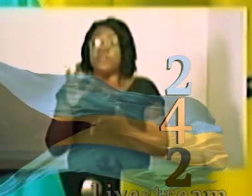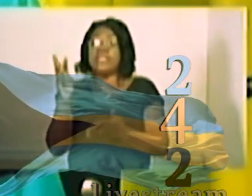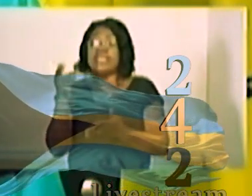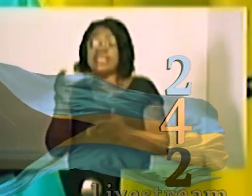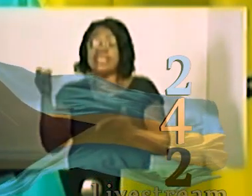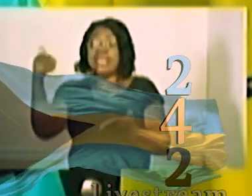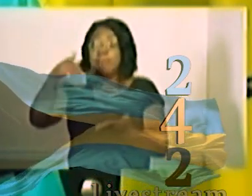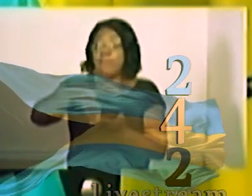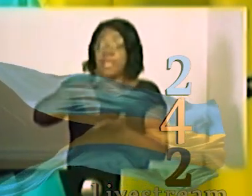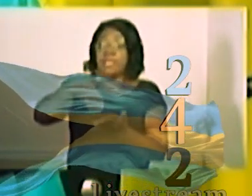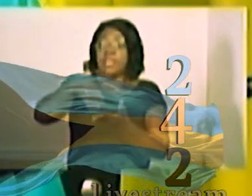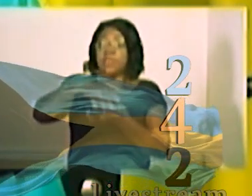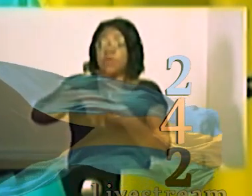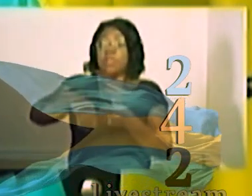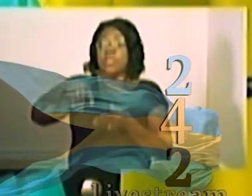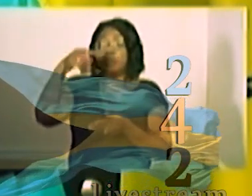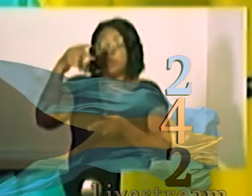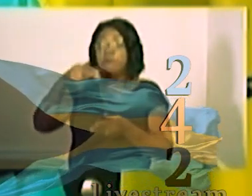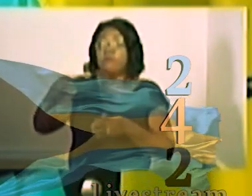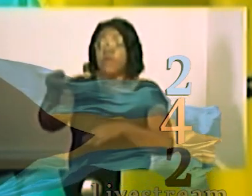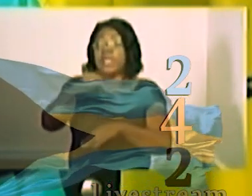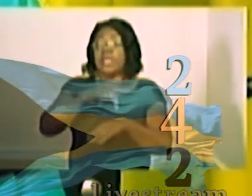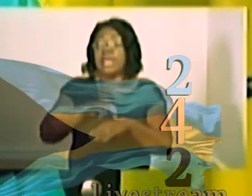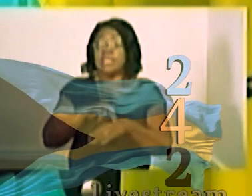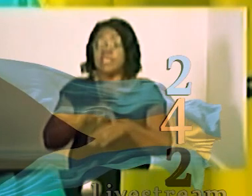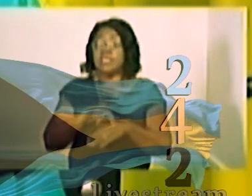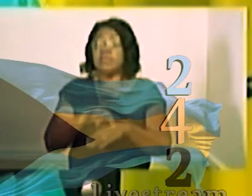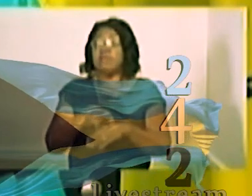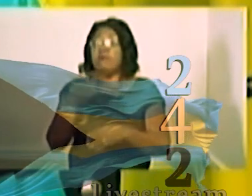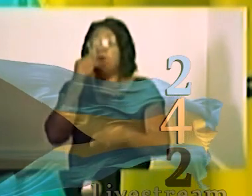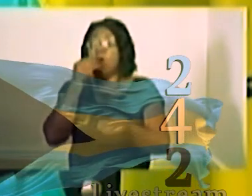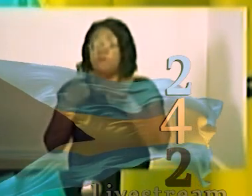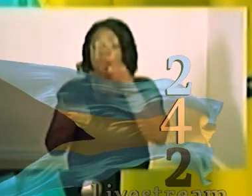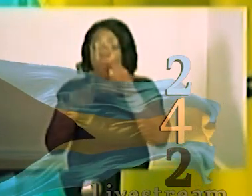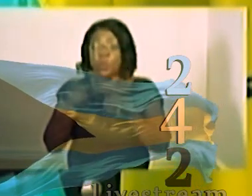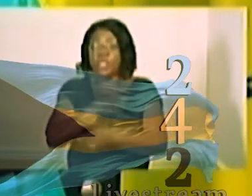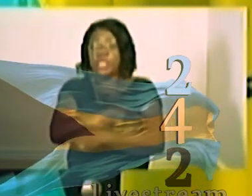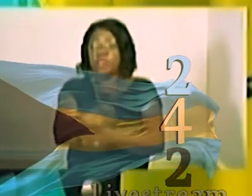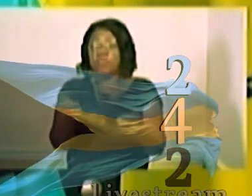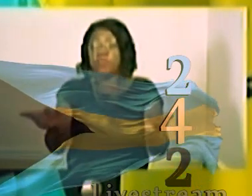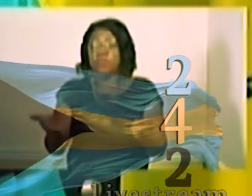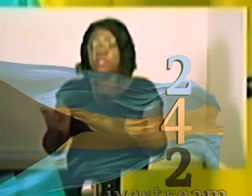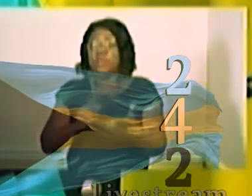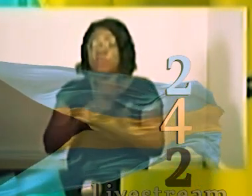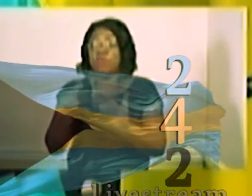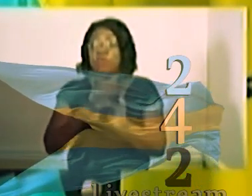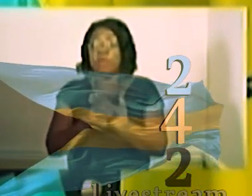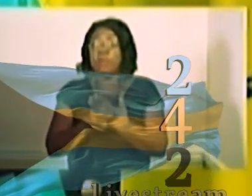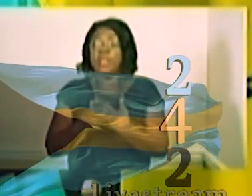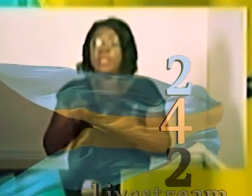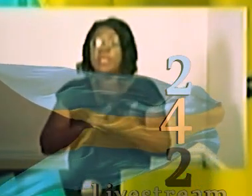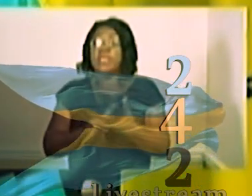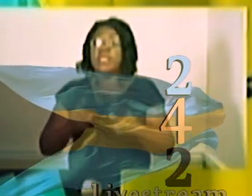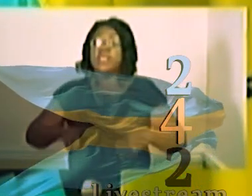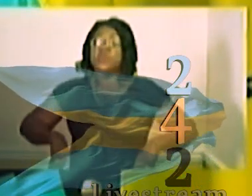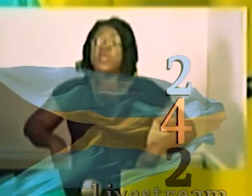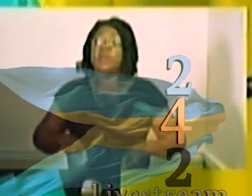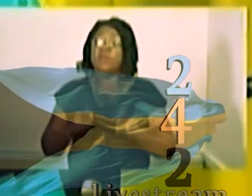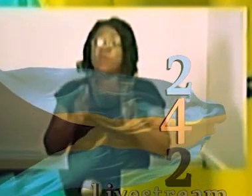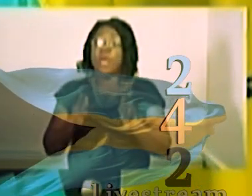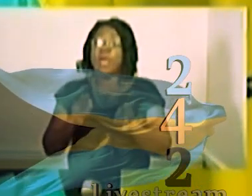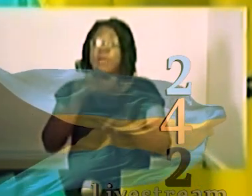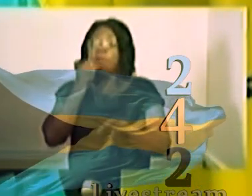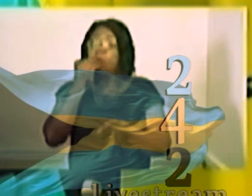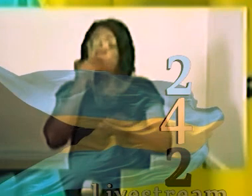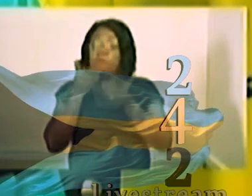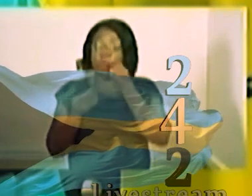$16 million for the National Food Distribution Program. And this will provide food for